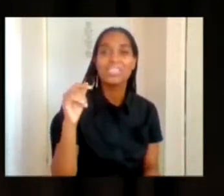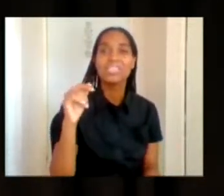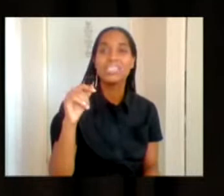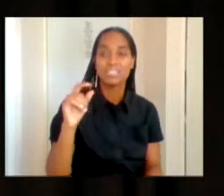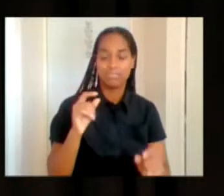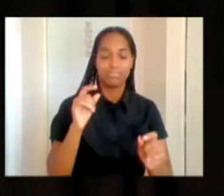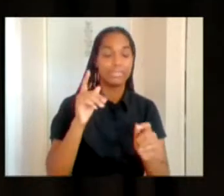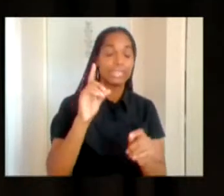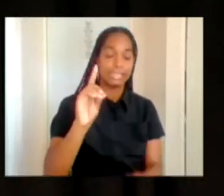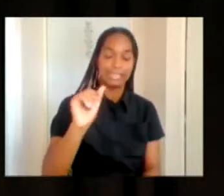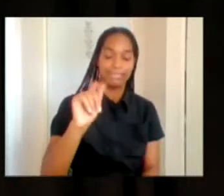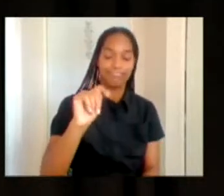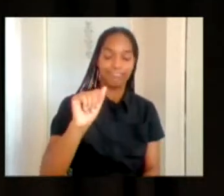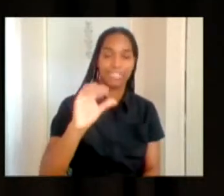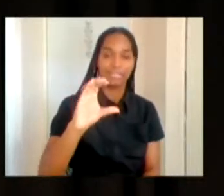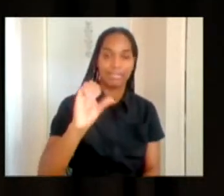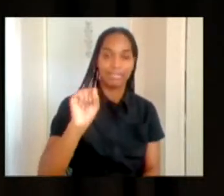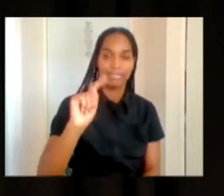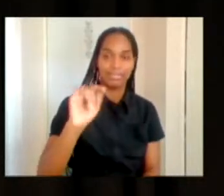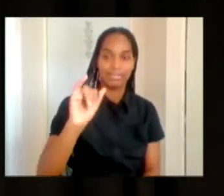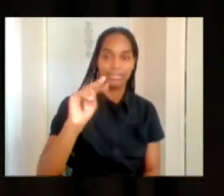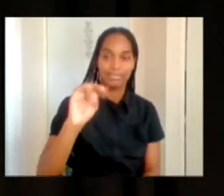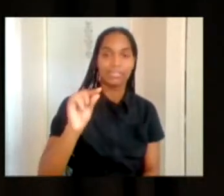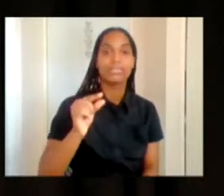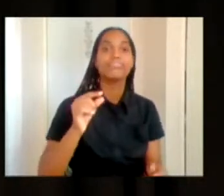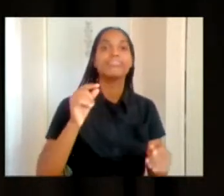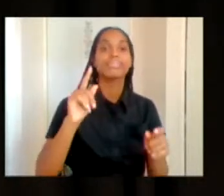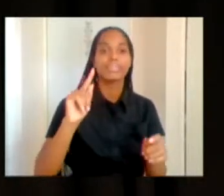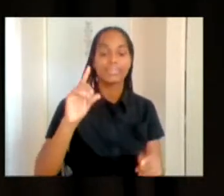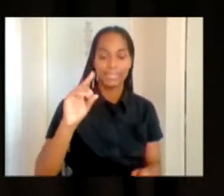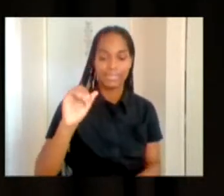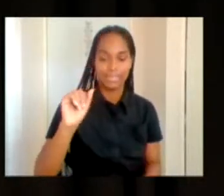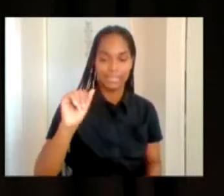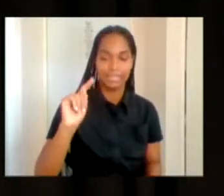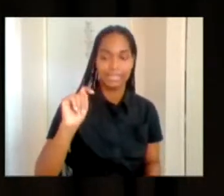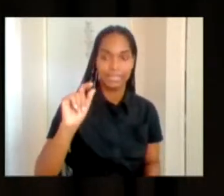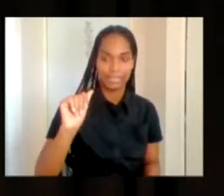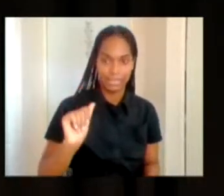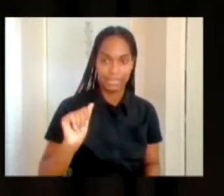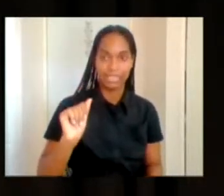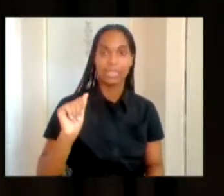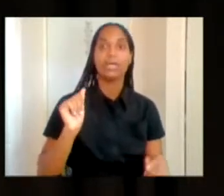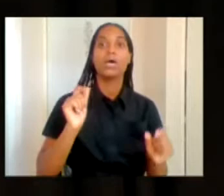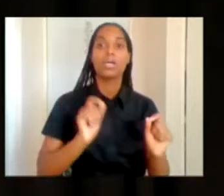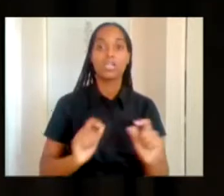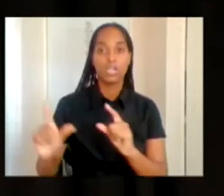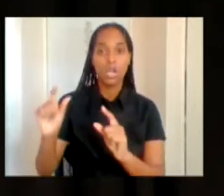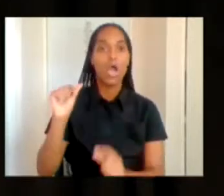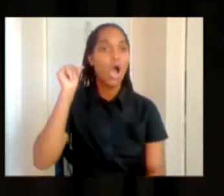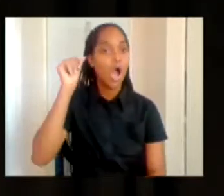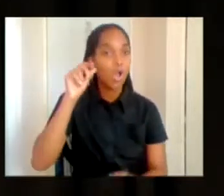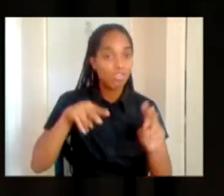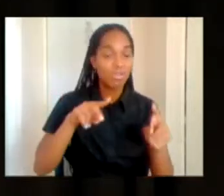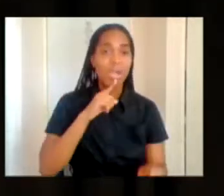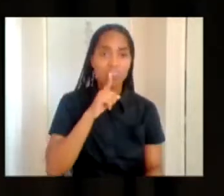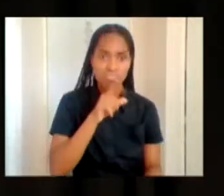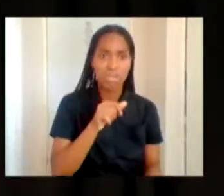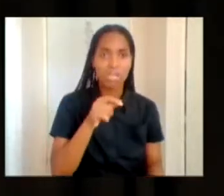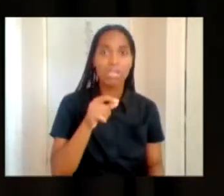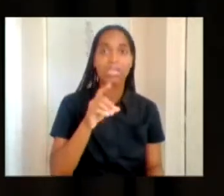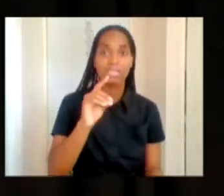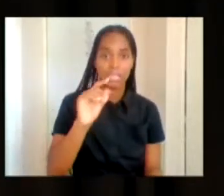is really about consumption and how the data is really consumed. Audio video is really data casting in the ATSC3